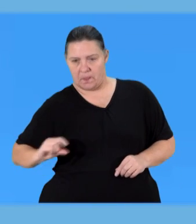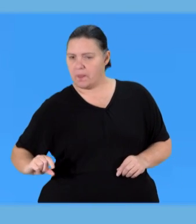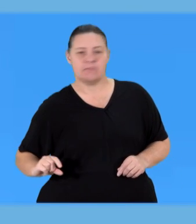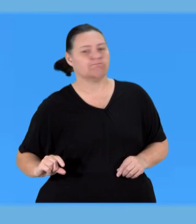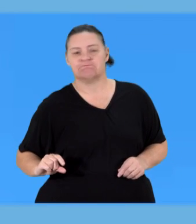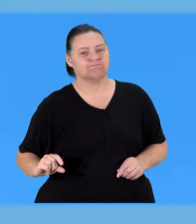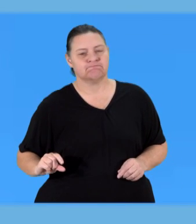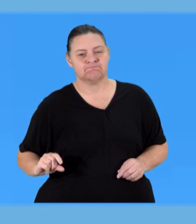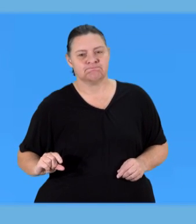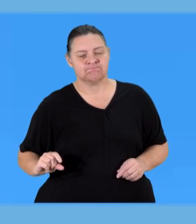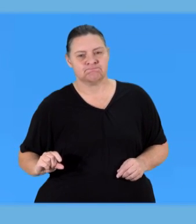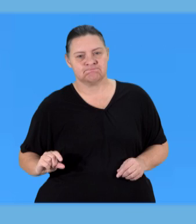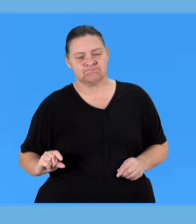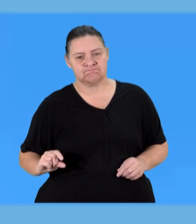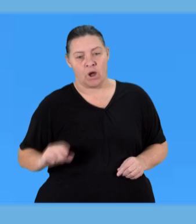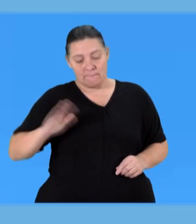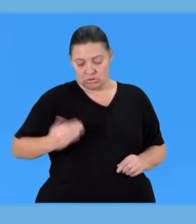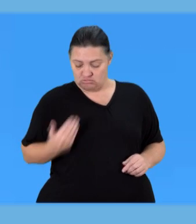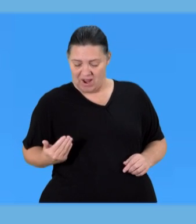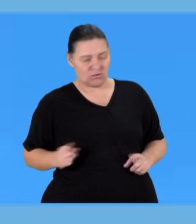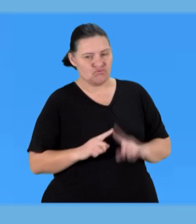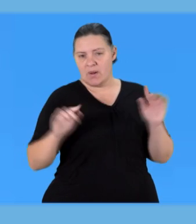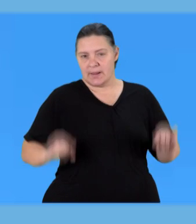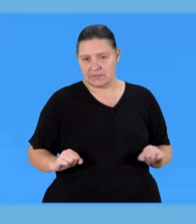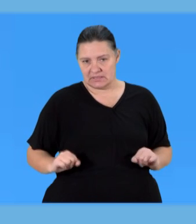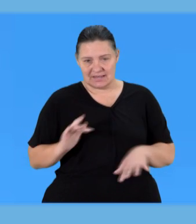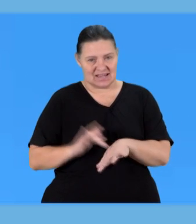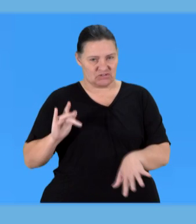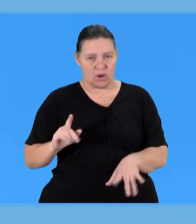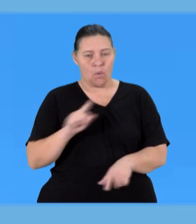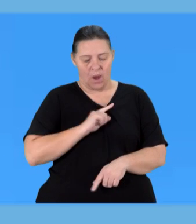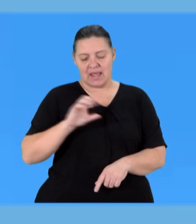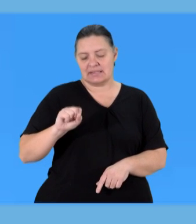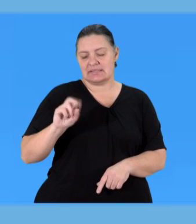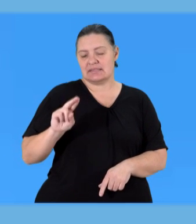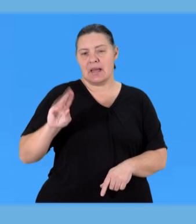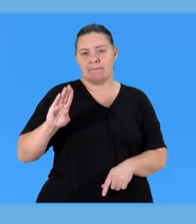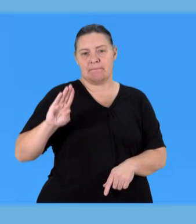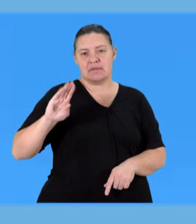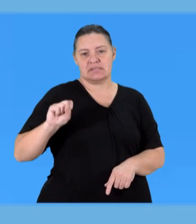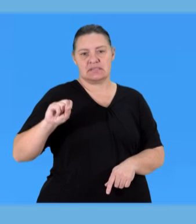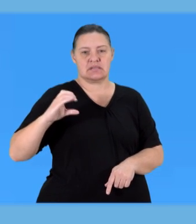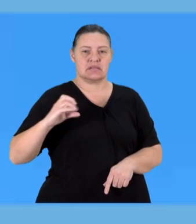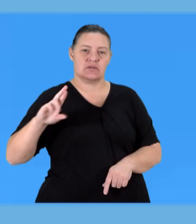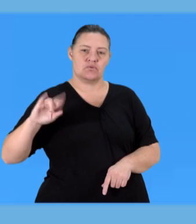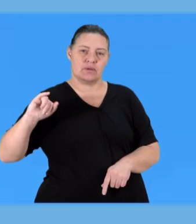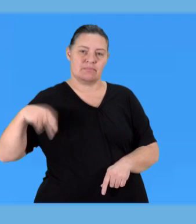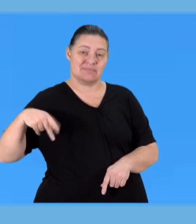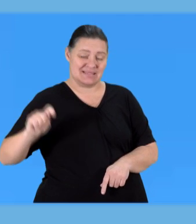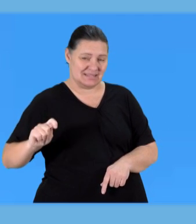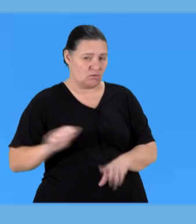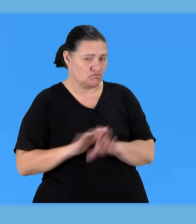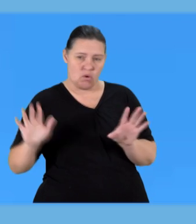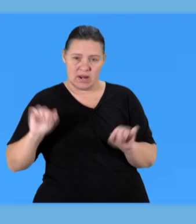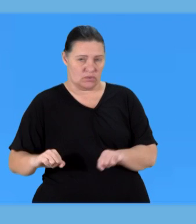right and also at the bottom of the chemical symbol, because that is a subscript. When we are balancing, we don't